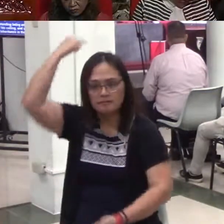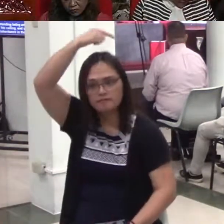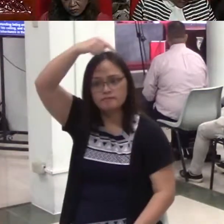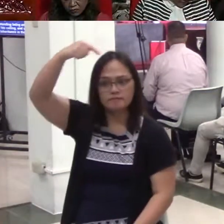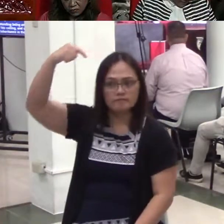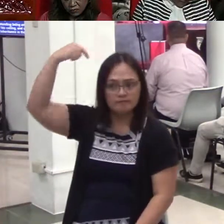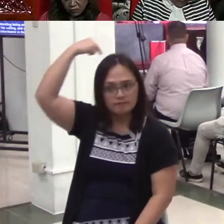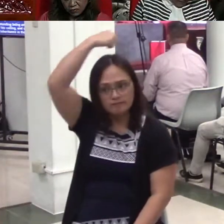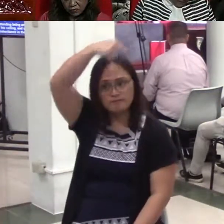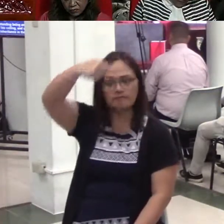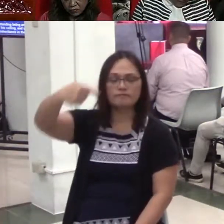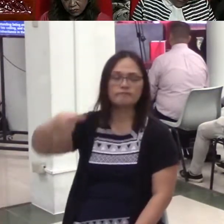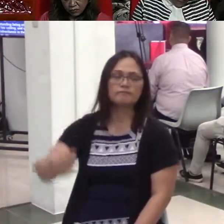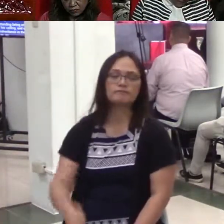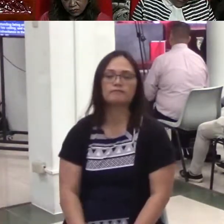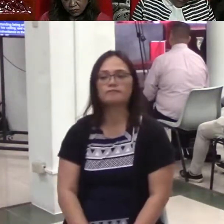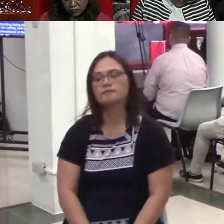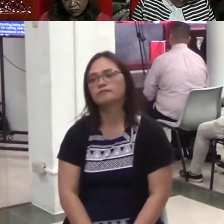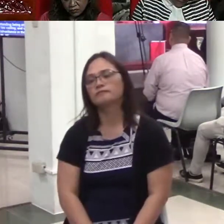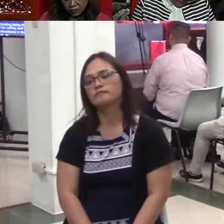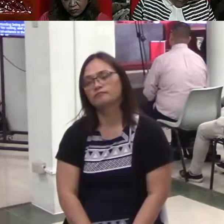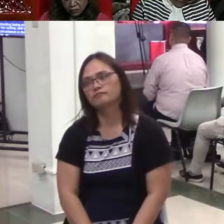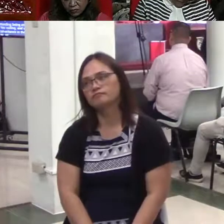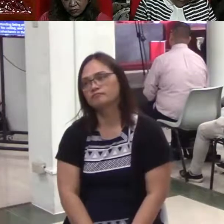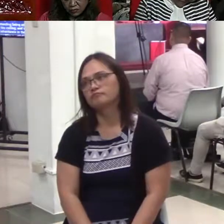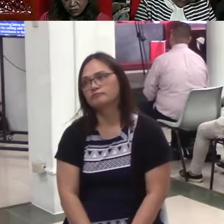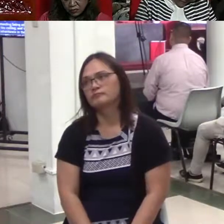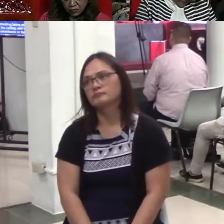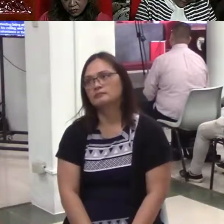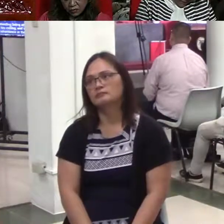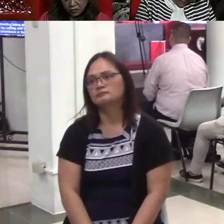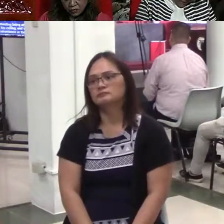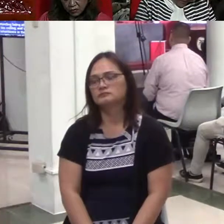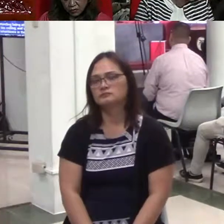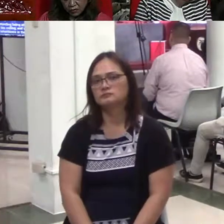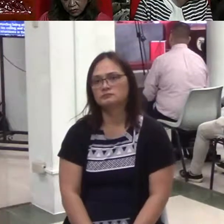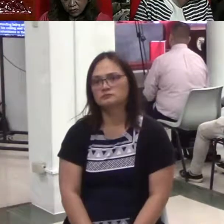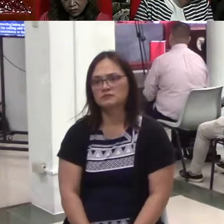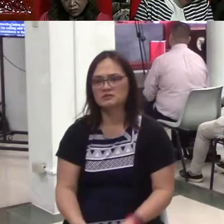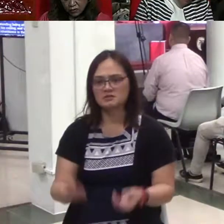me, alam niyo po ang tao magbabayad ng kahit na ano to secure his future.